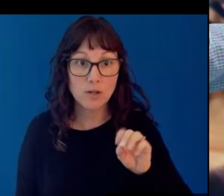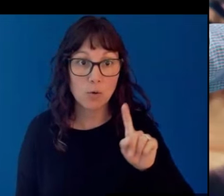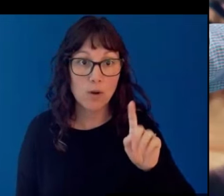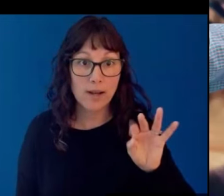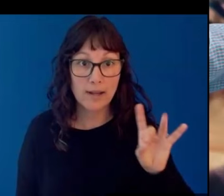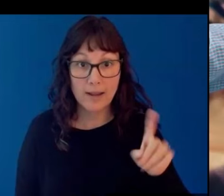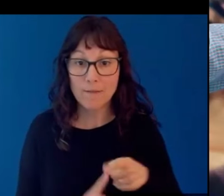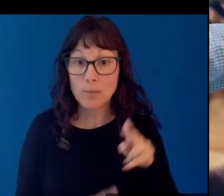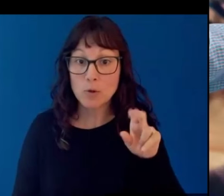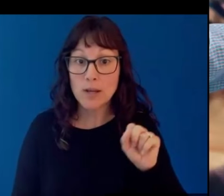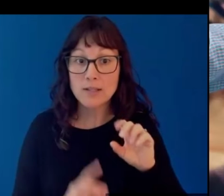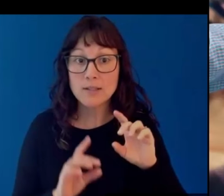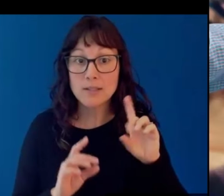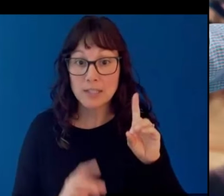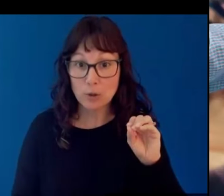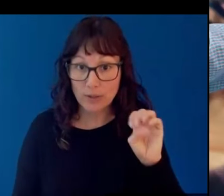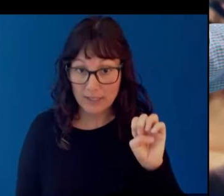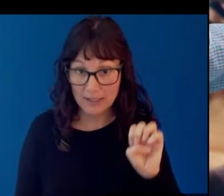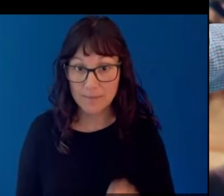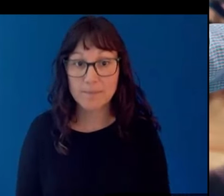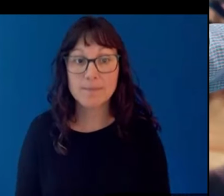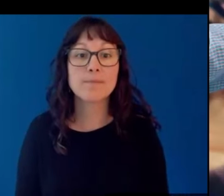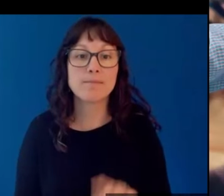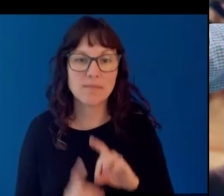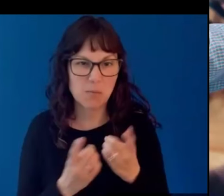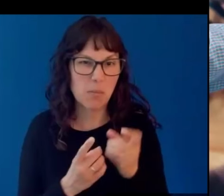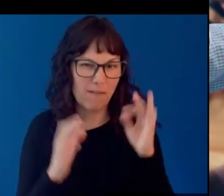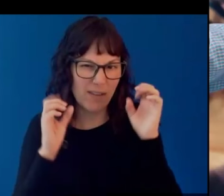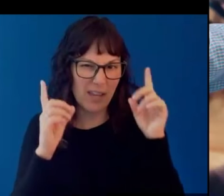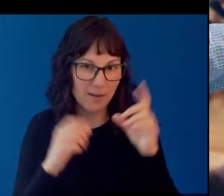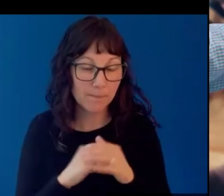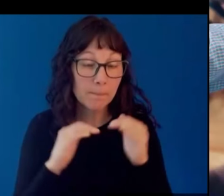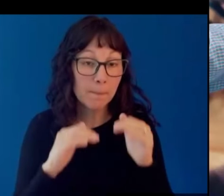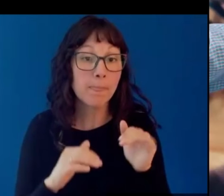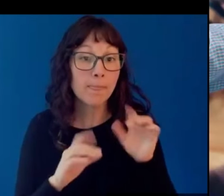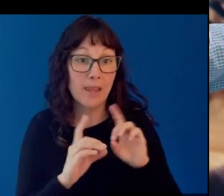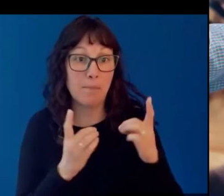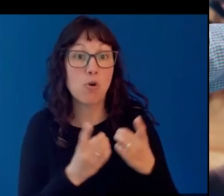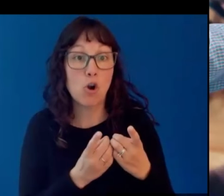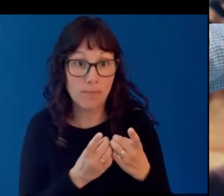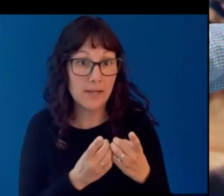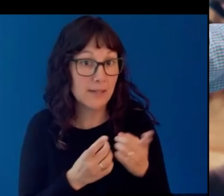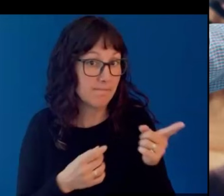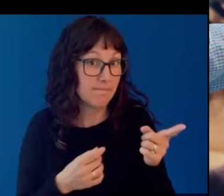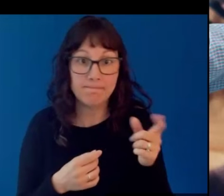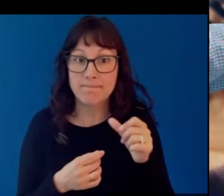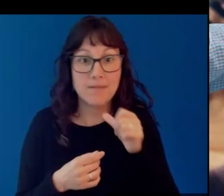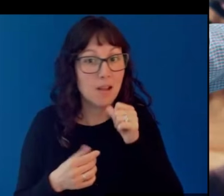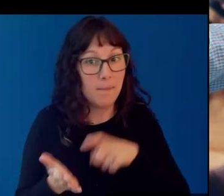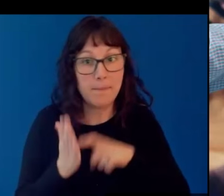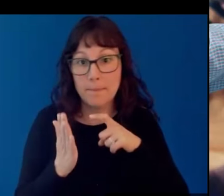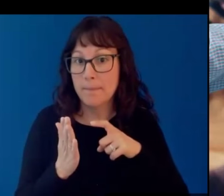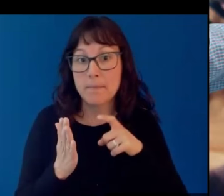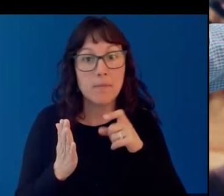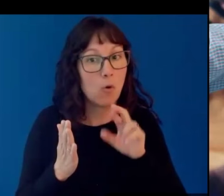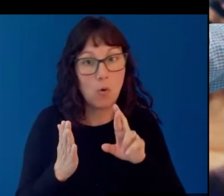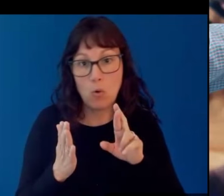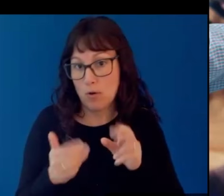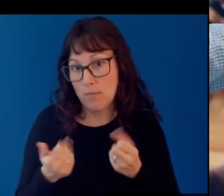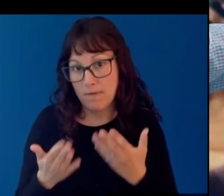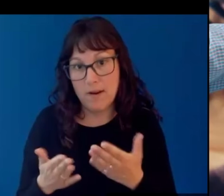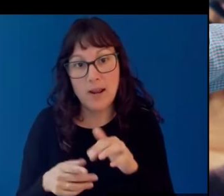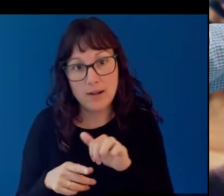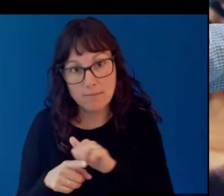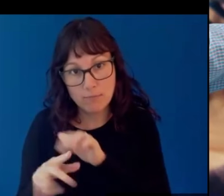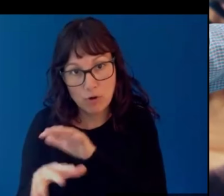H421F240198 from the U.S. Department of Education Department. The department does not mandate or prescribe